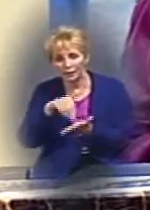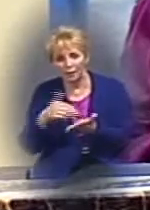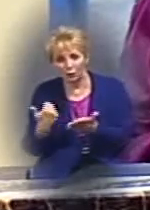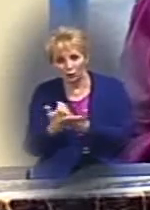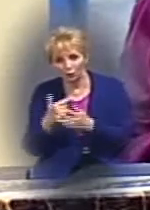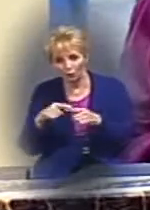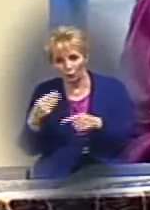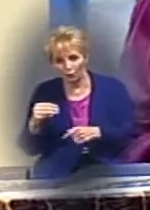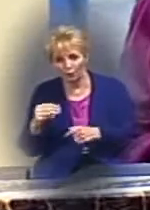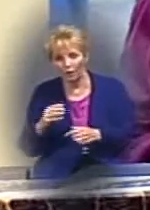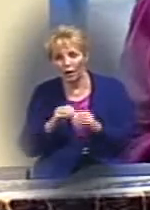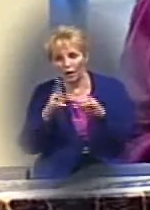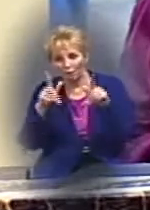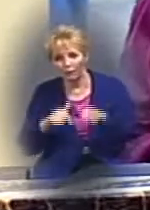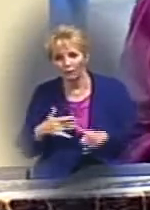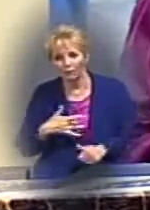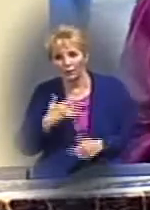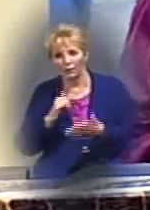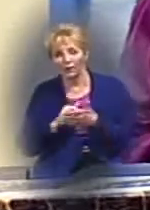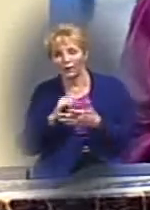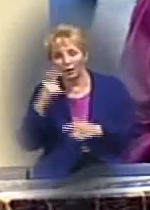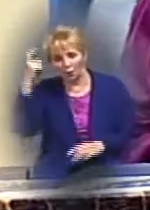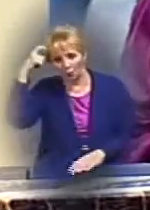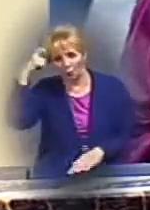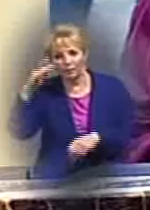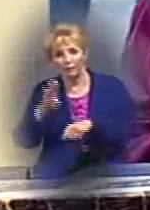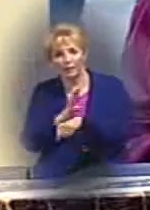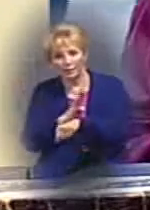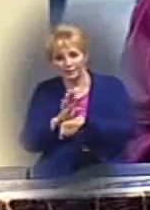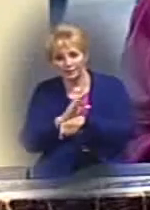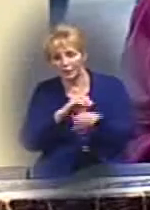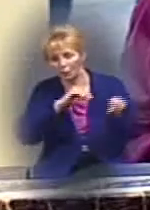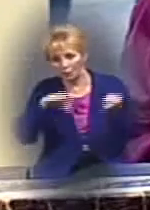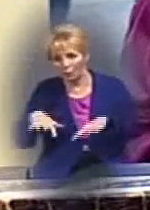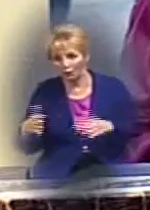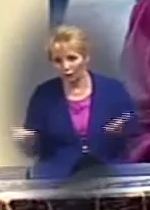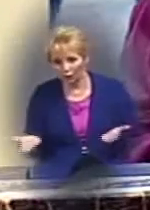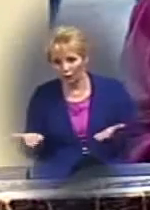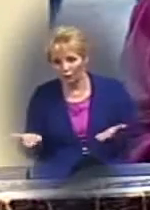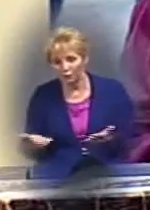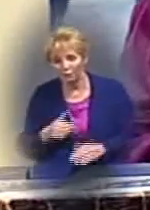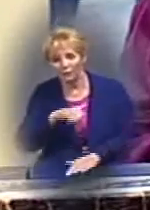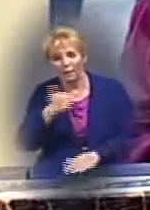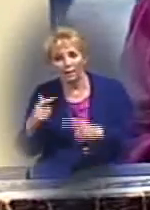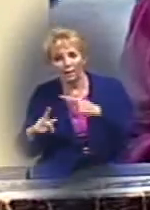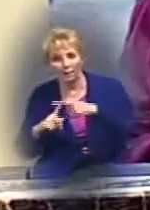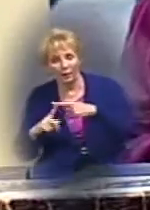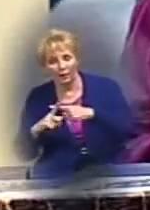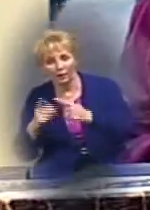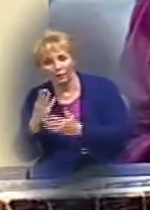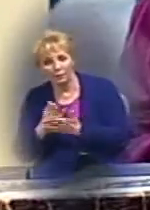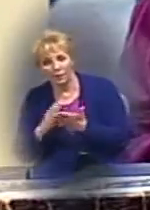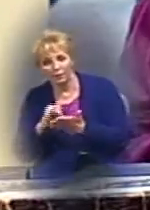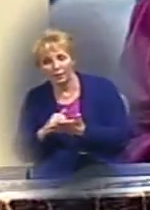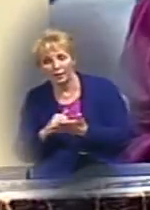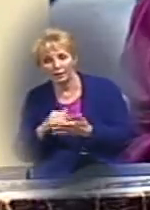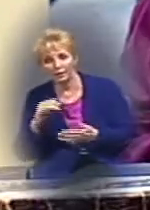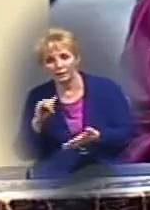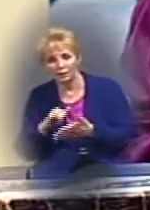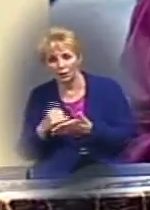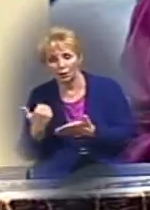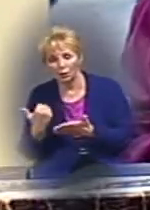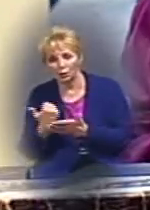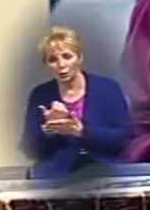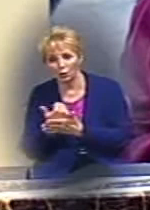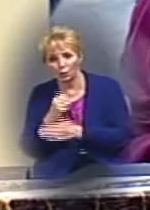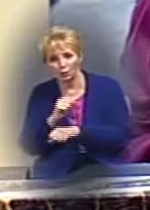Morganton and obviously felt that it was a wise business decision to move here. Another positive aspect of this venture is that new jobs